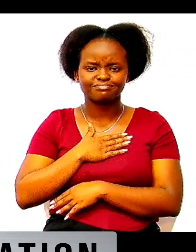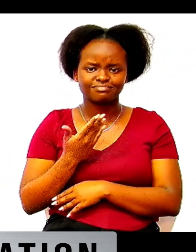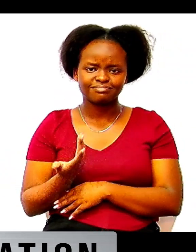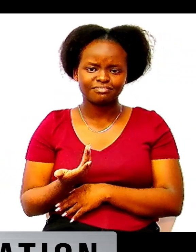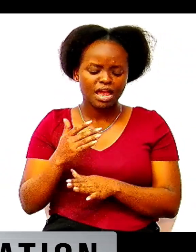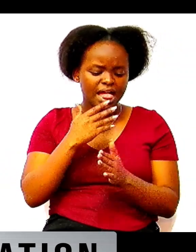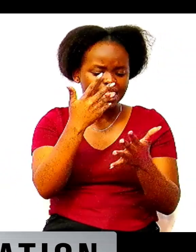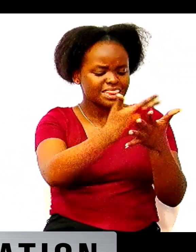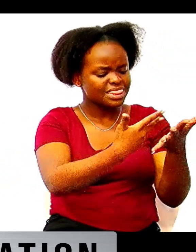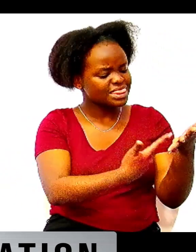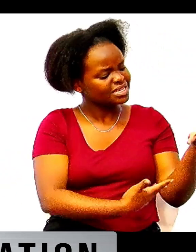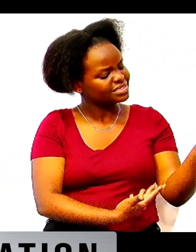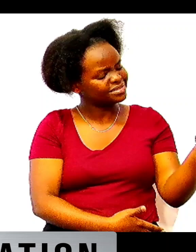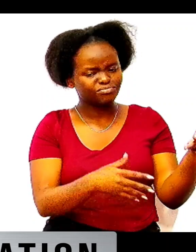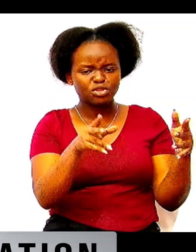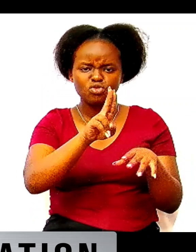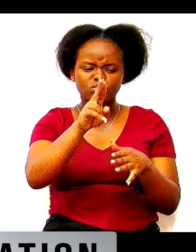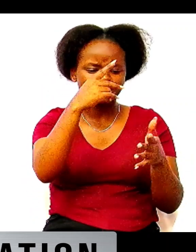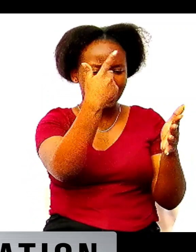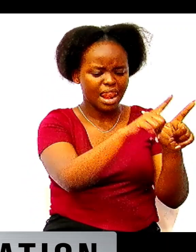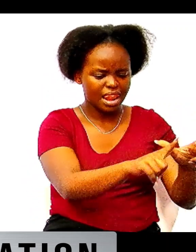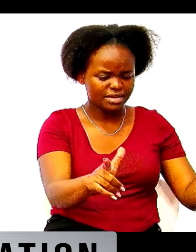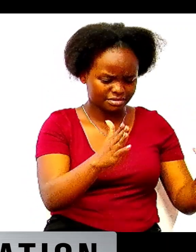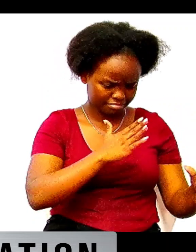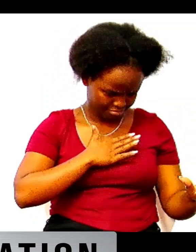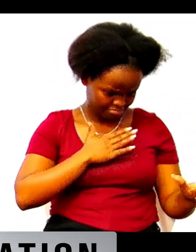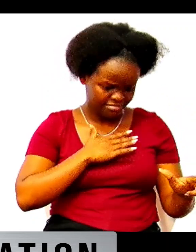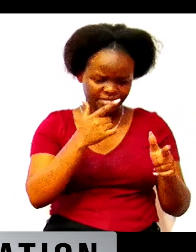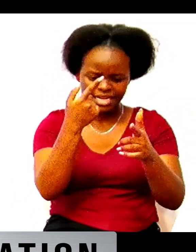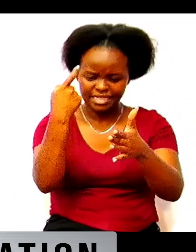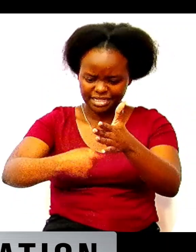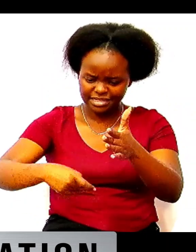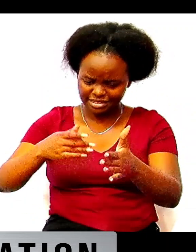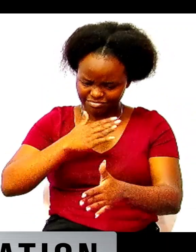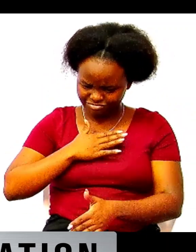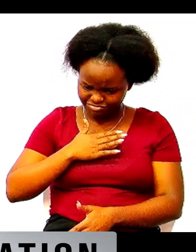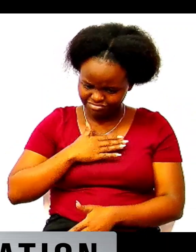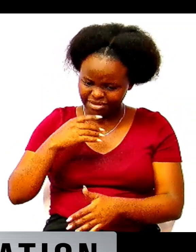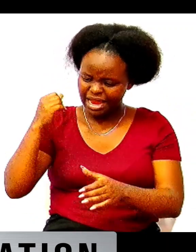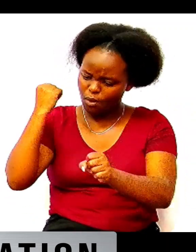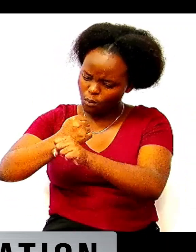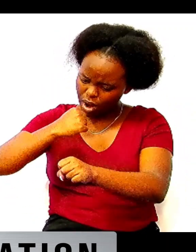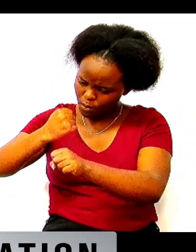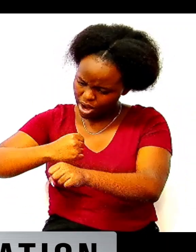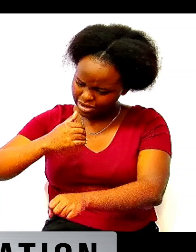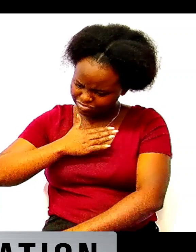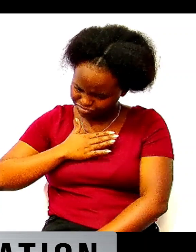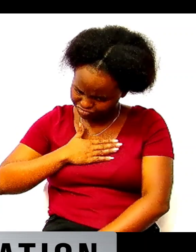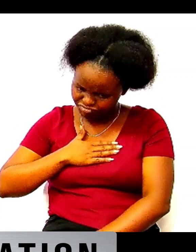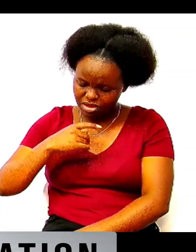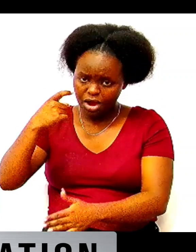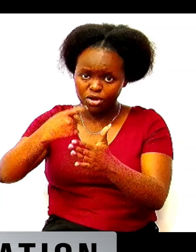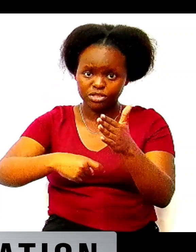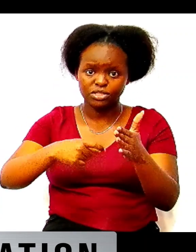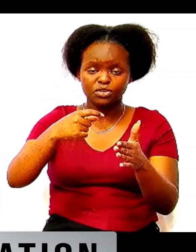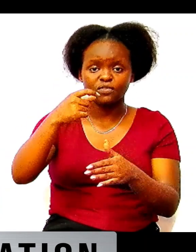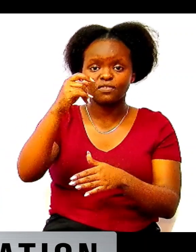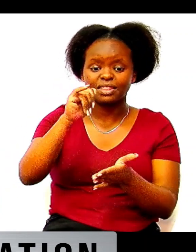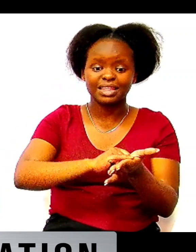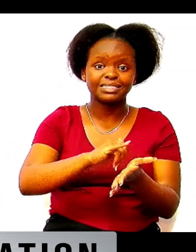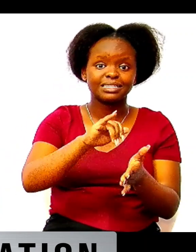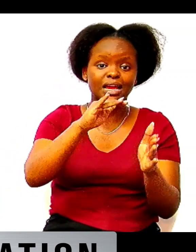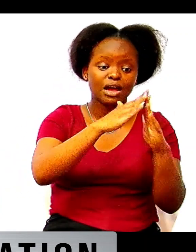those things, the moment you use our land and our taxes and our labor, Jonah, the cost of those houses should not